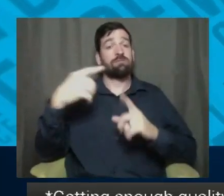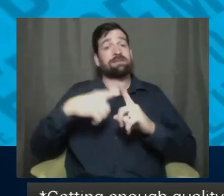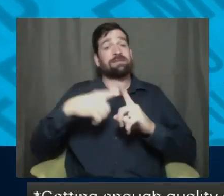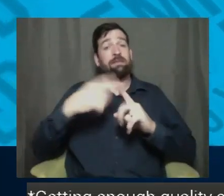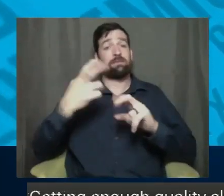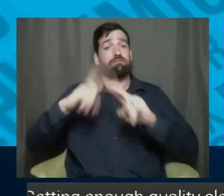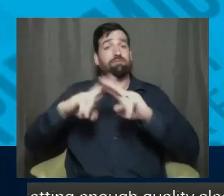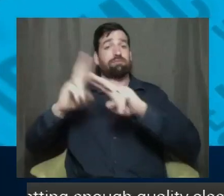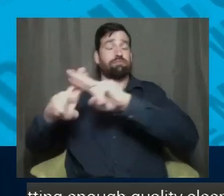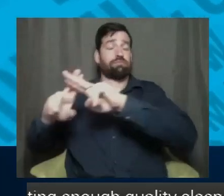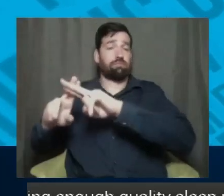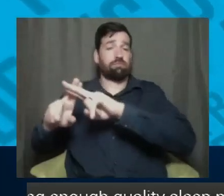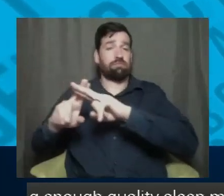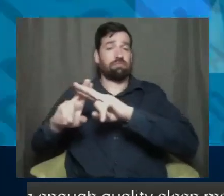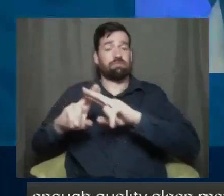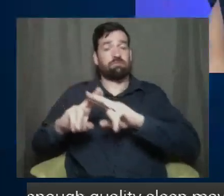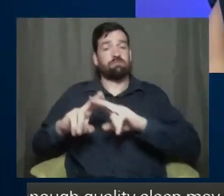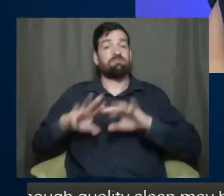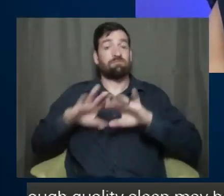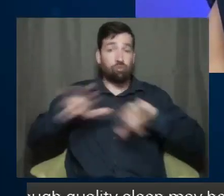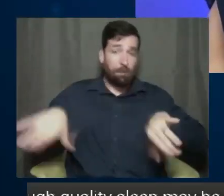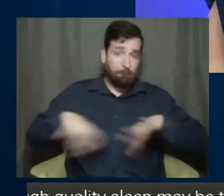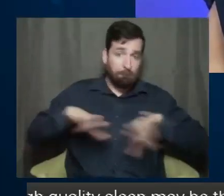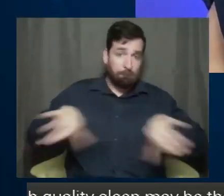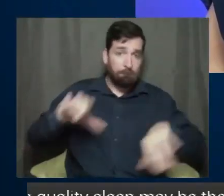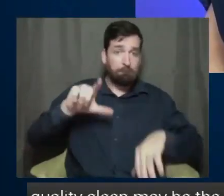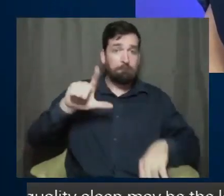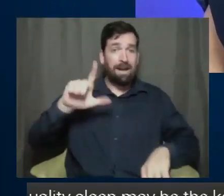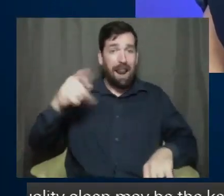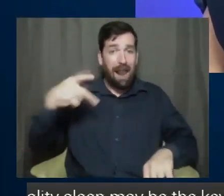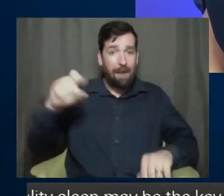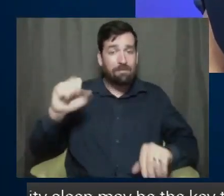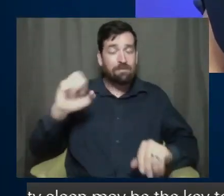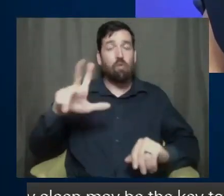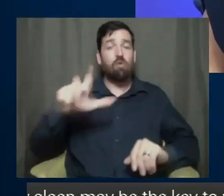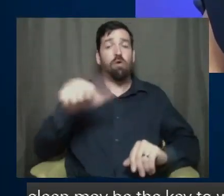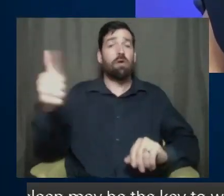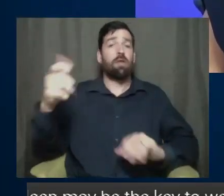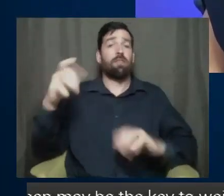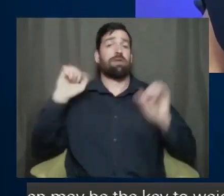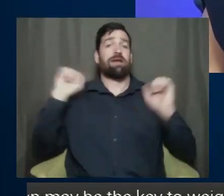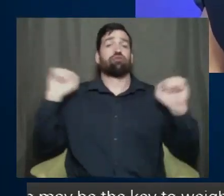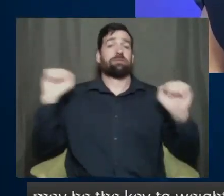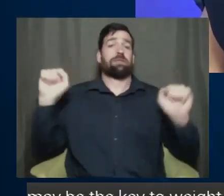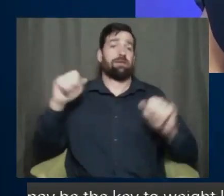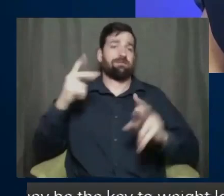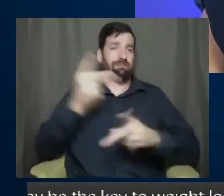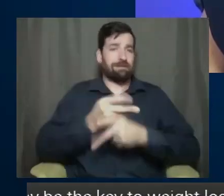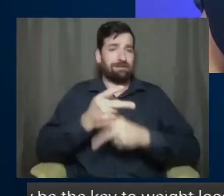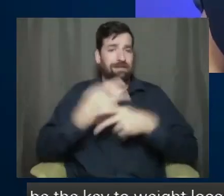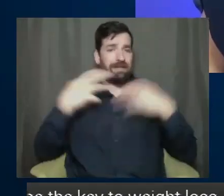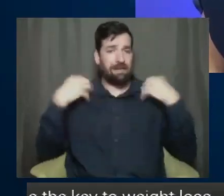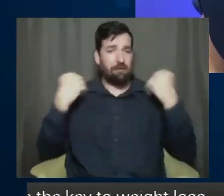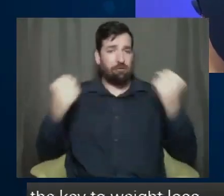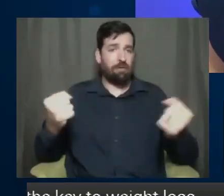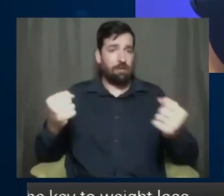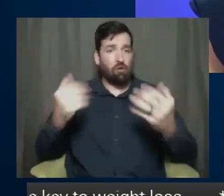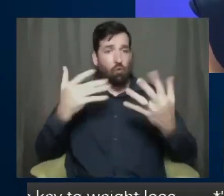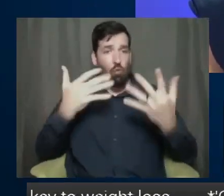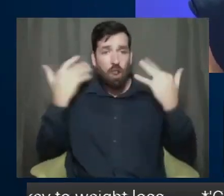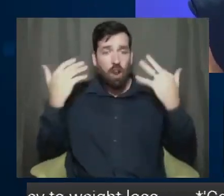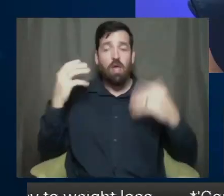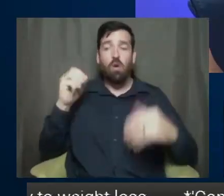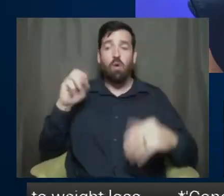dip in the pool. Many folks swim laps or find other ways to exercise in the water to stay healthy and cool. Orthopedist Dr. Kim